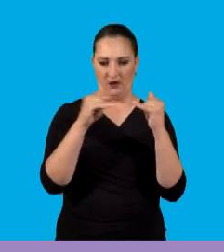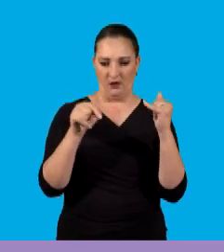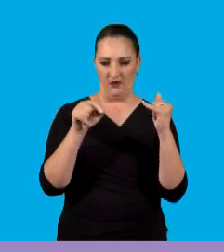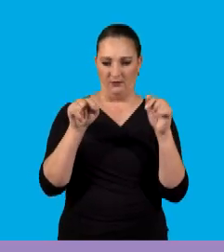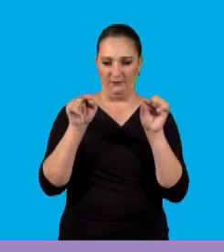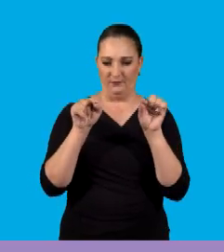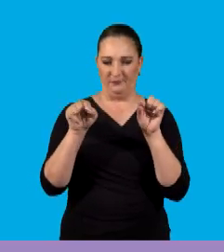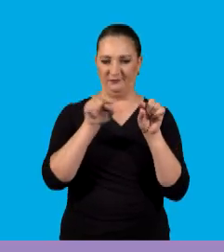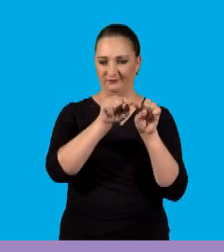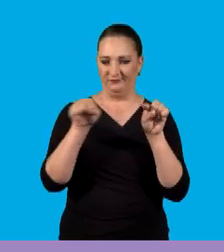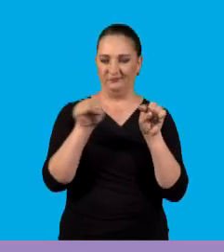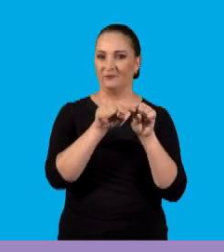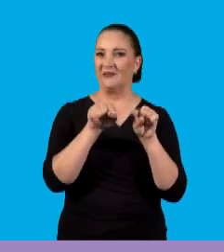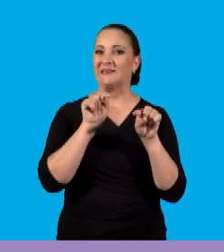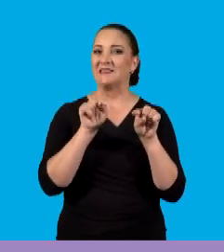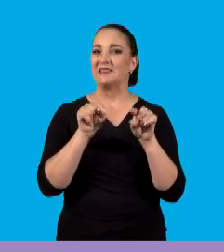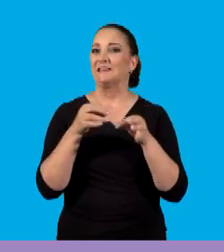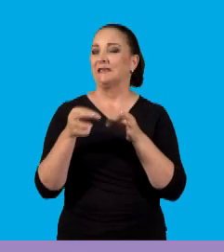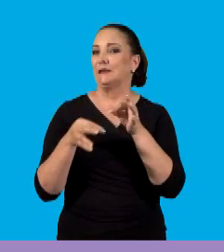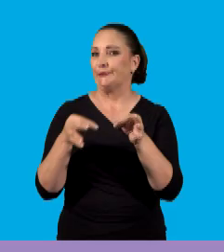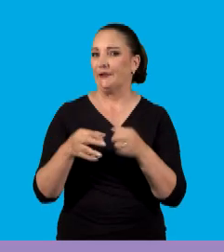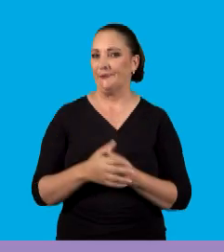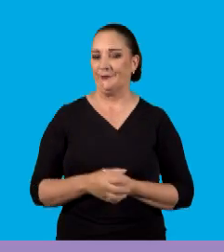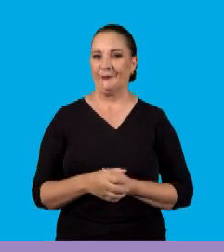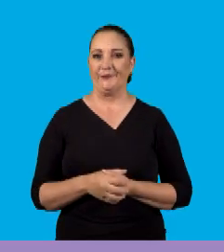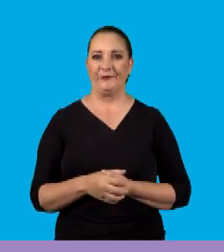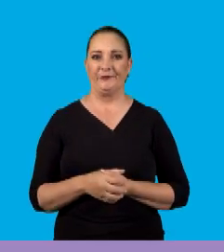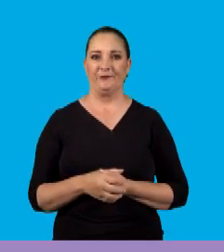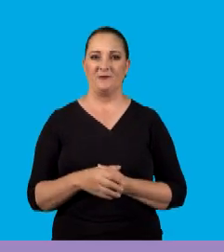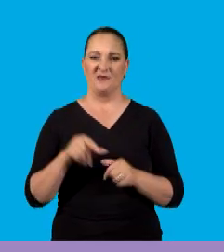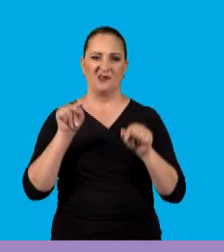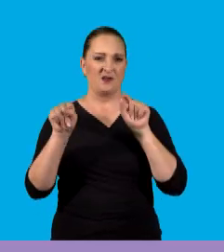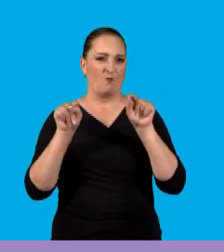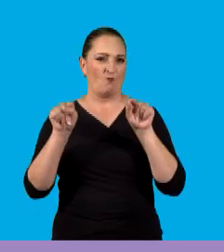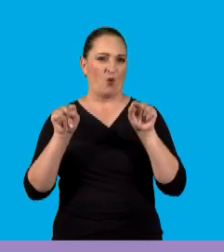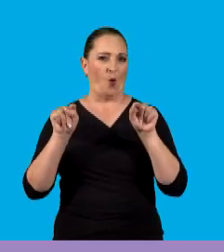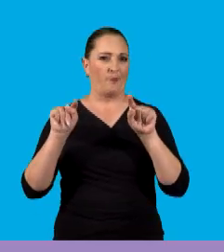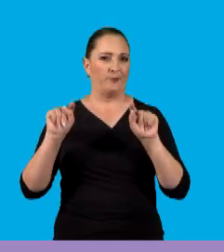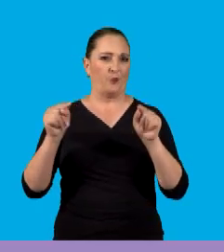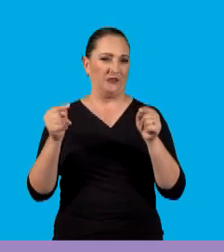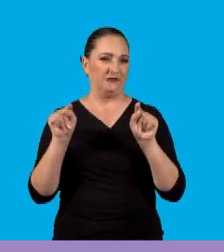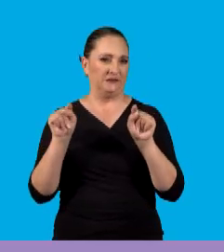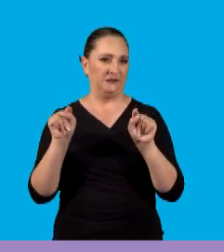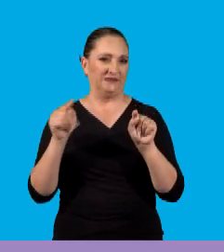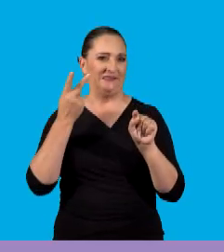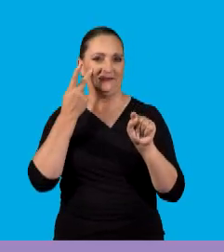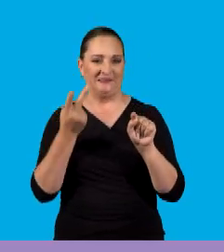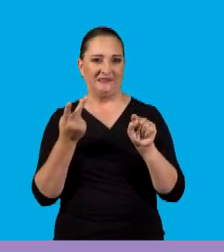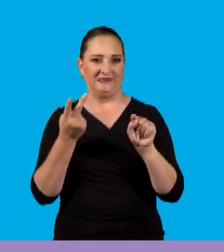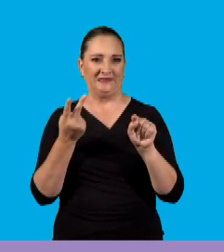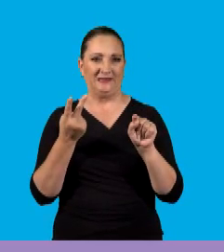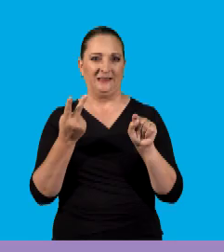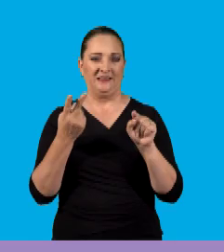must explain that motion. Now, when we are looking at those 2 points that we've highlighted there, we can see that